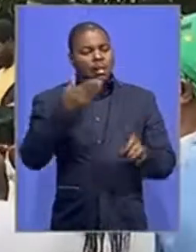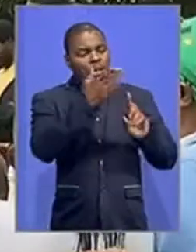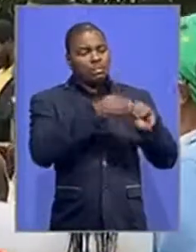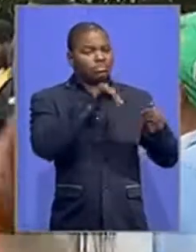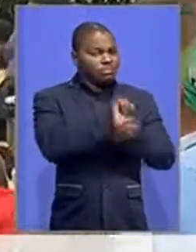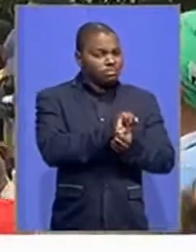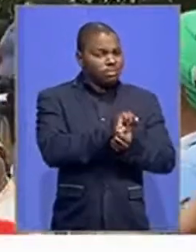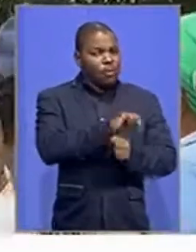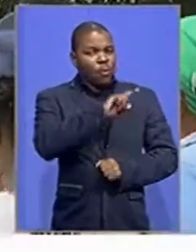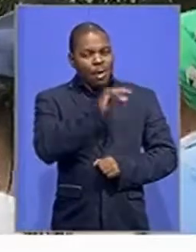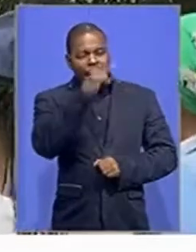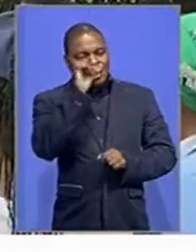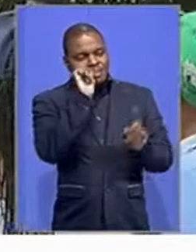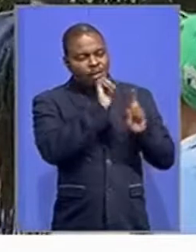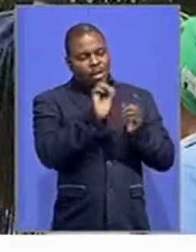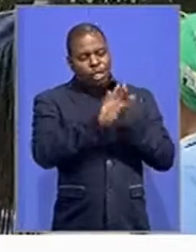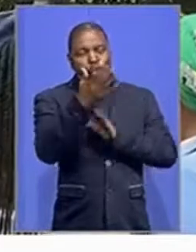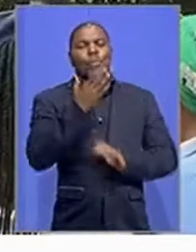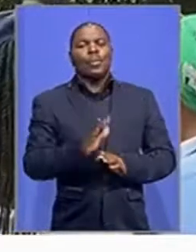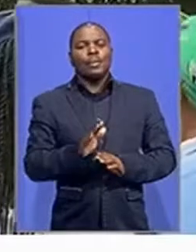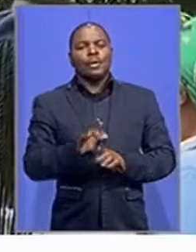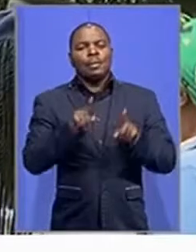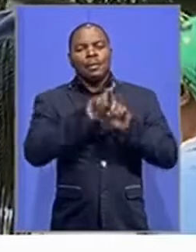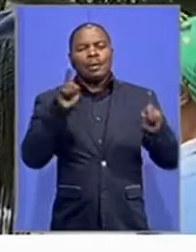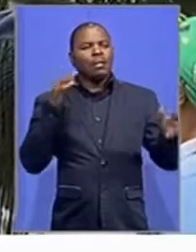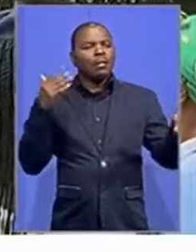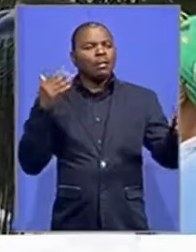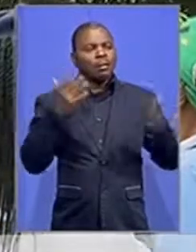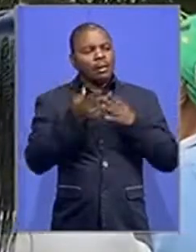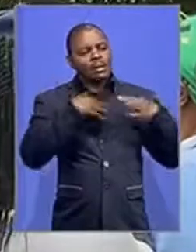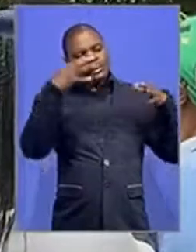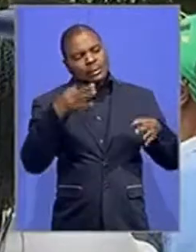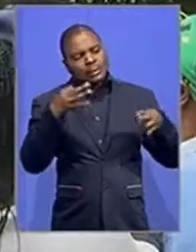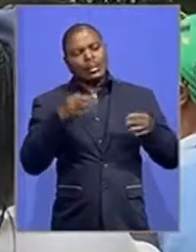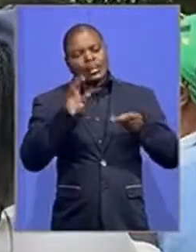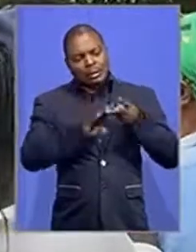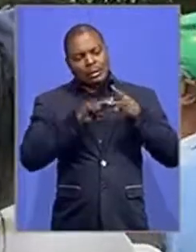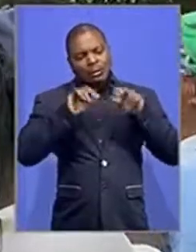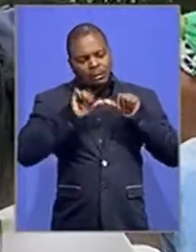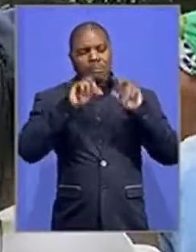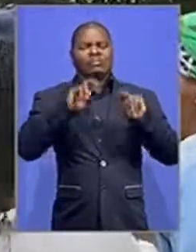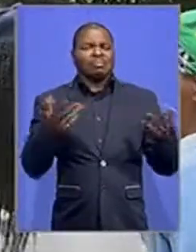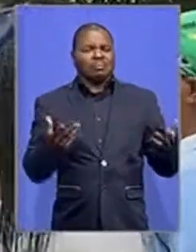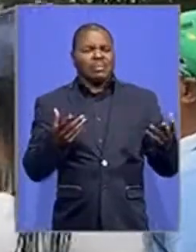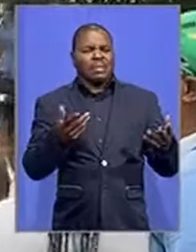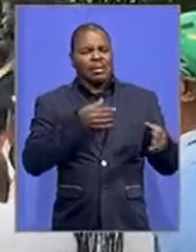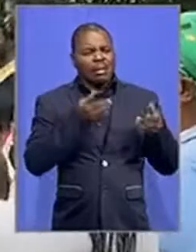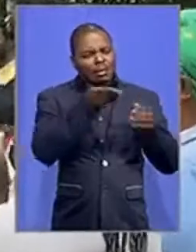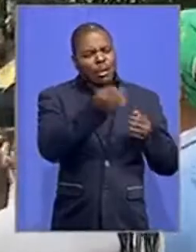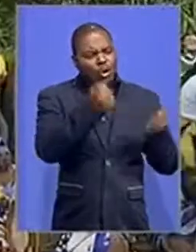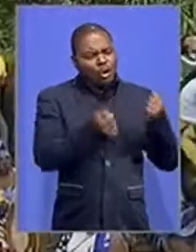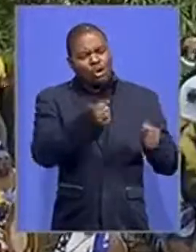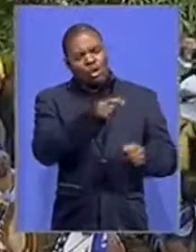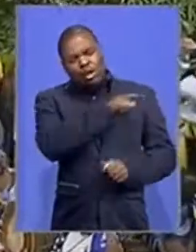own is to tarnish her name. But now, after some time, they decided that no, they are going to investigate. She's been drawn to court for quite a long